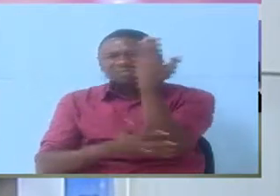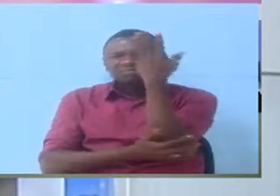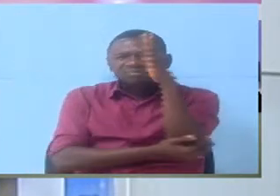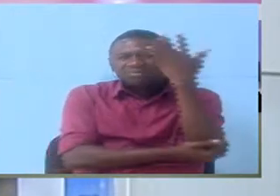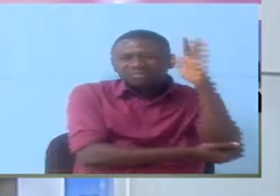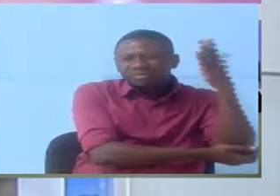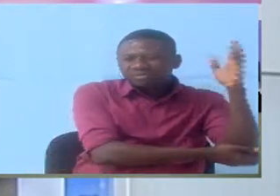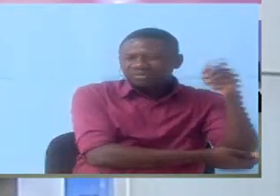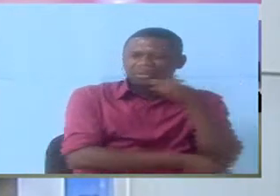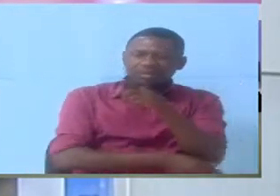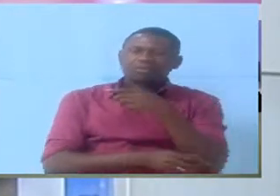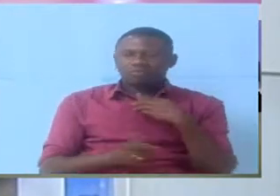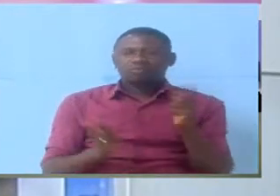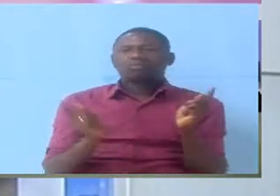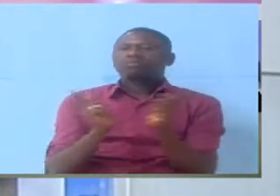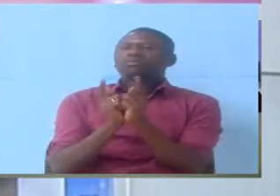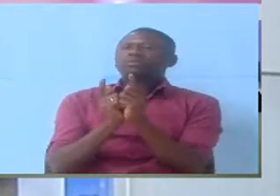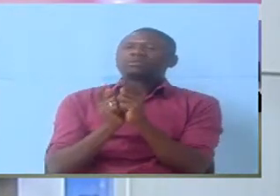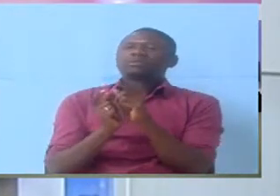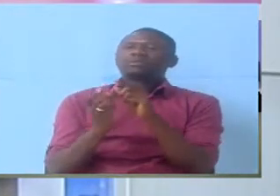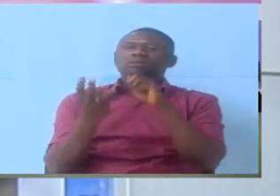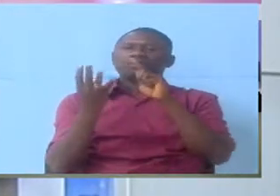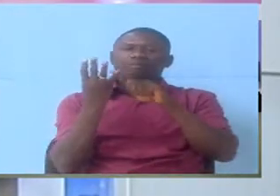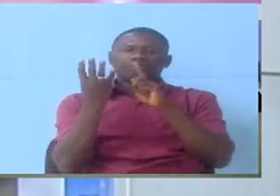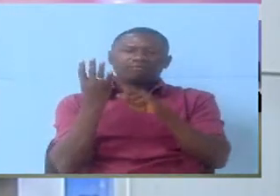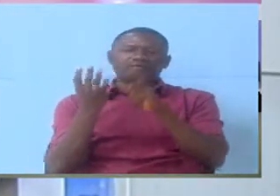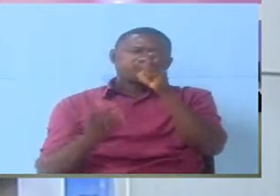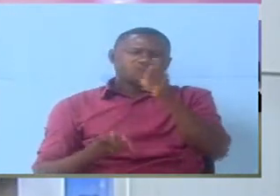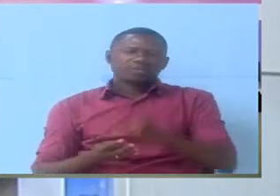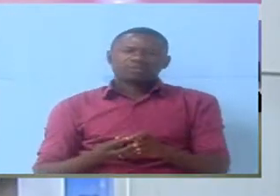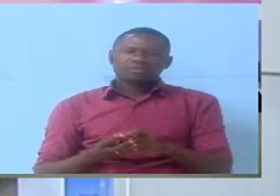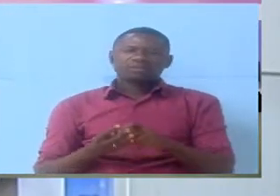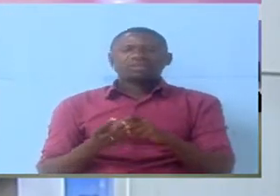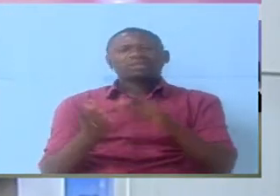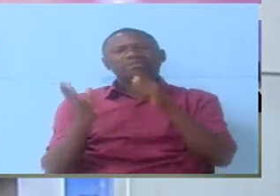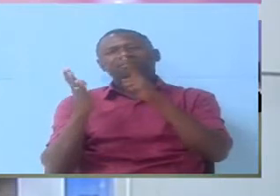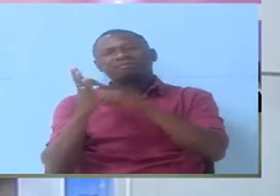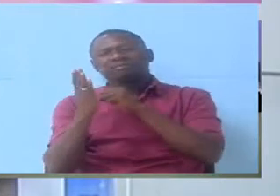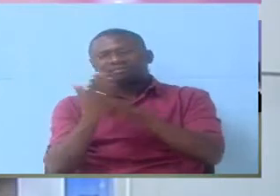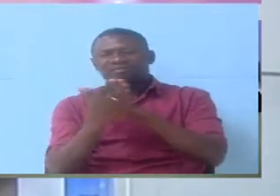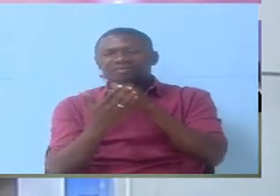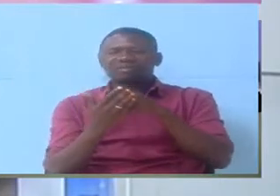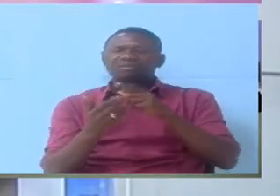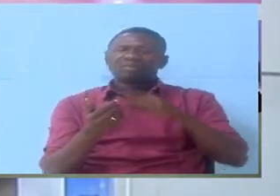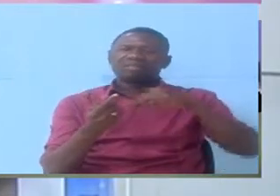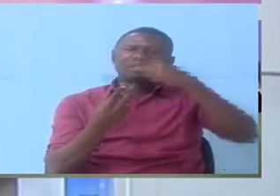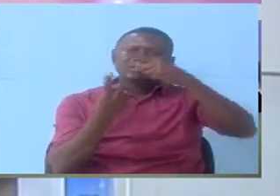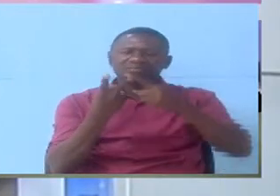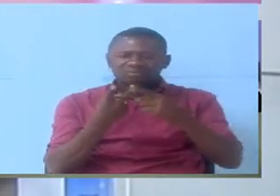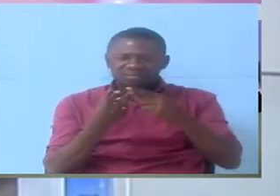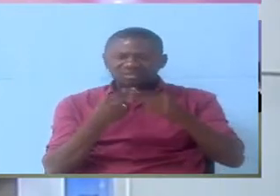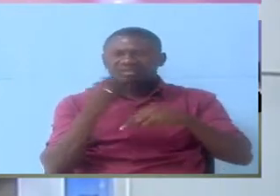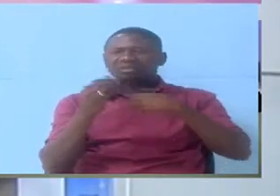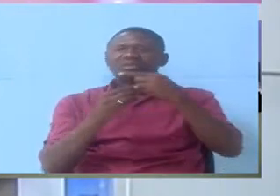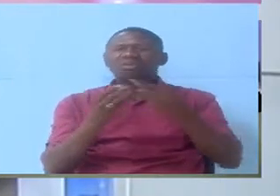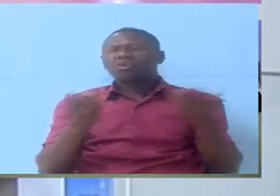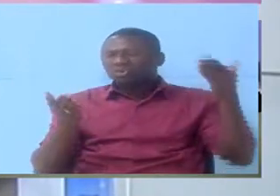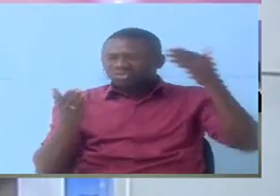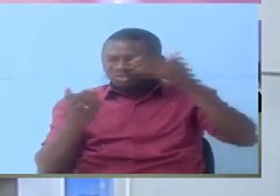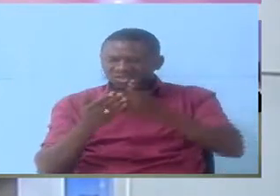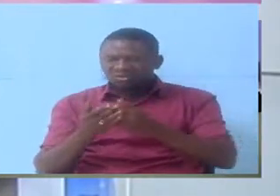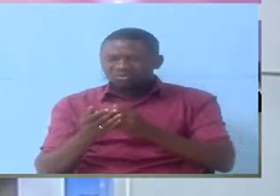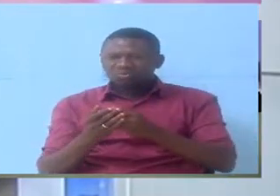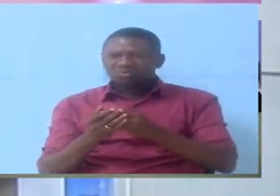mandi ngulo kono. We found another one. Nafredo fananje. Another one. Ngado fananje. Another one. Ngado fananje. Until we